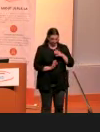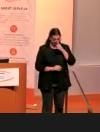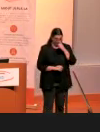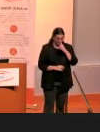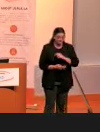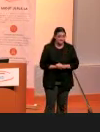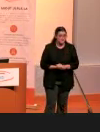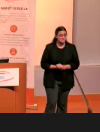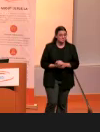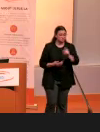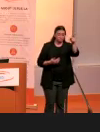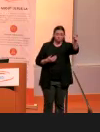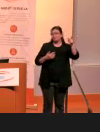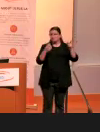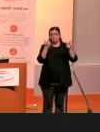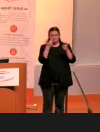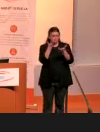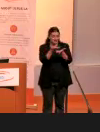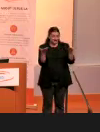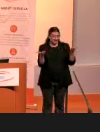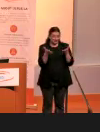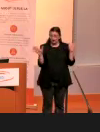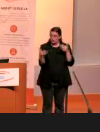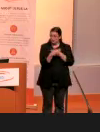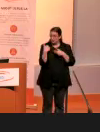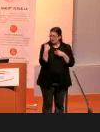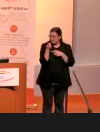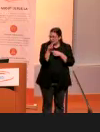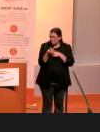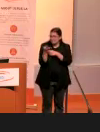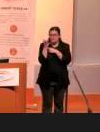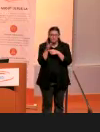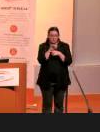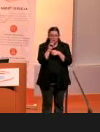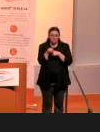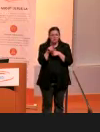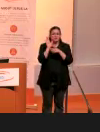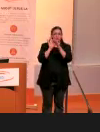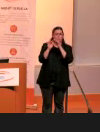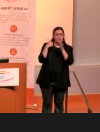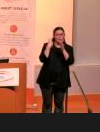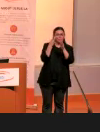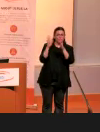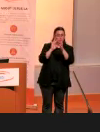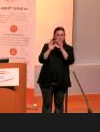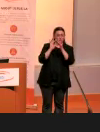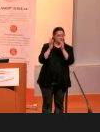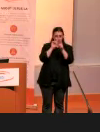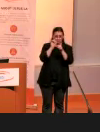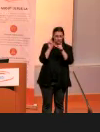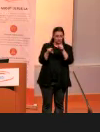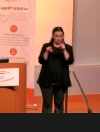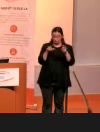So we'll start if anybody has questions in the room. We already have a couple that are streamed in. Anybody in the room? Raise your